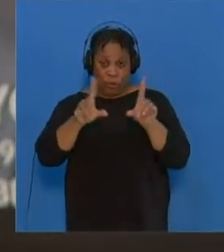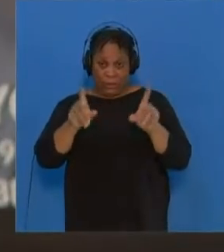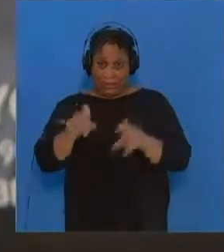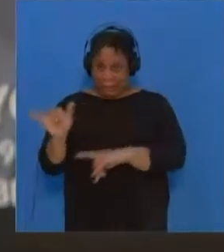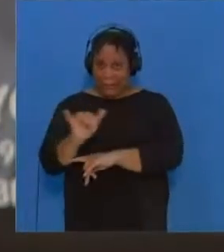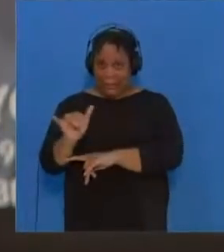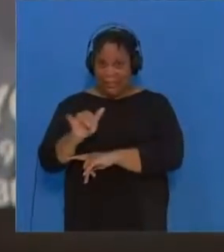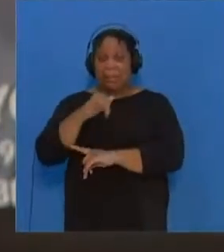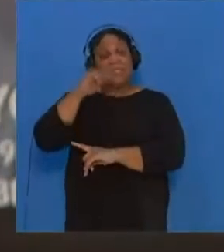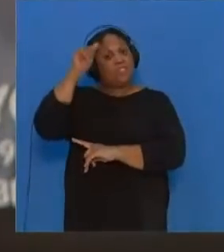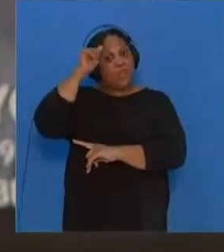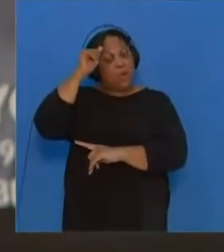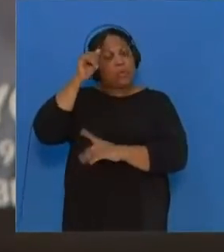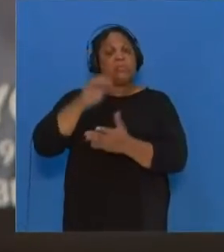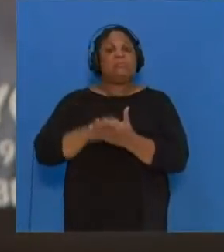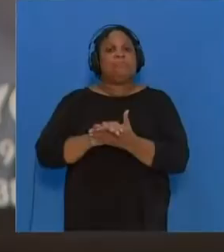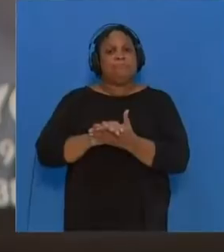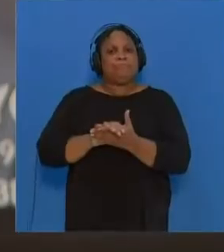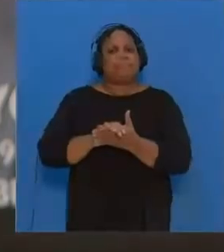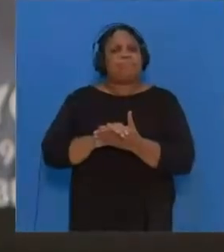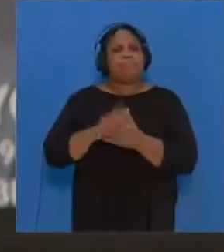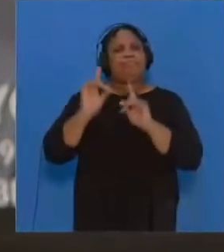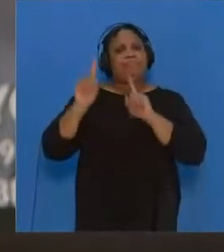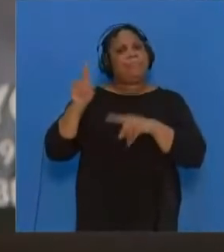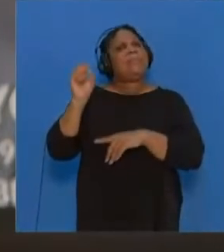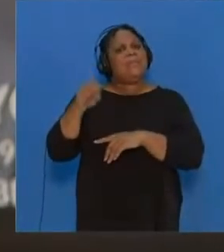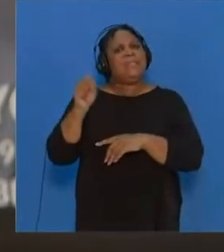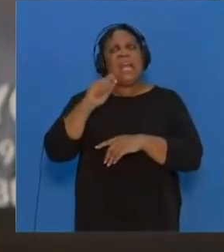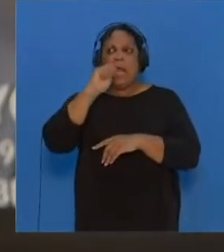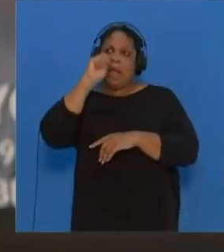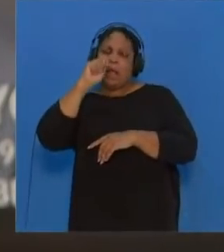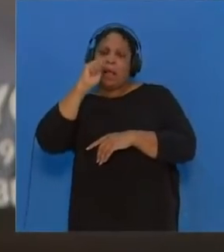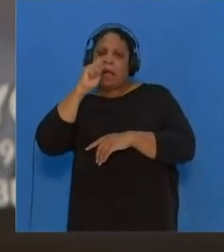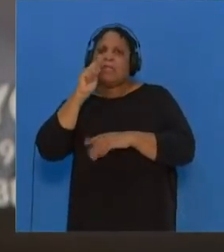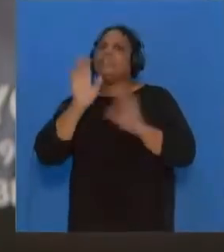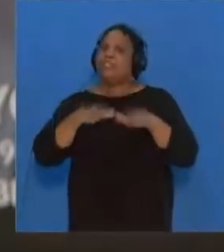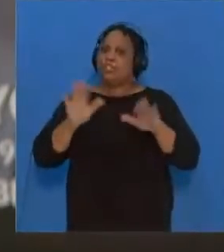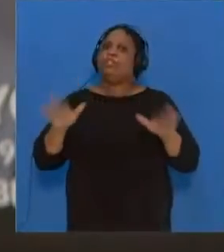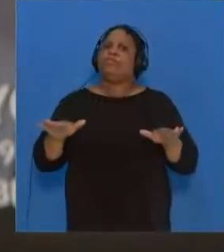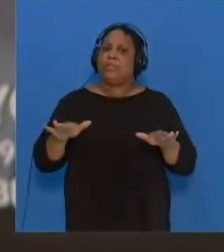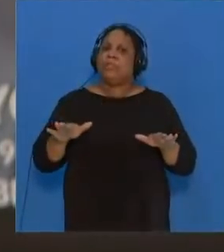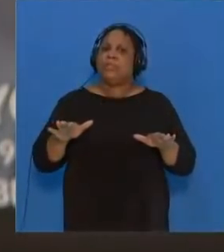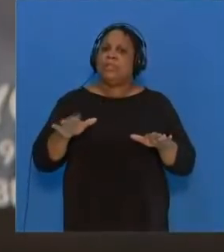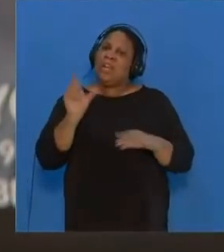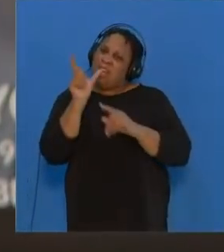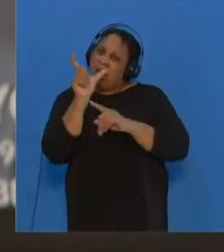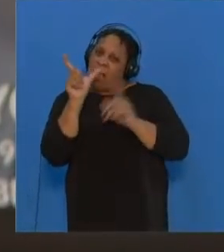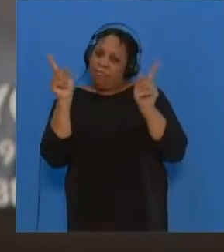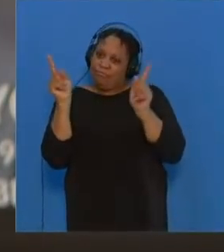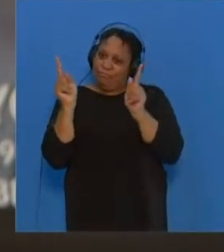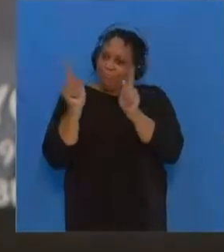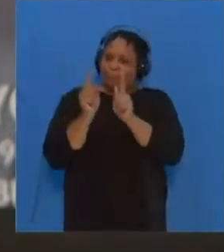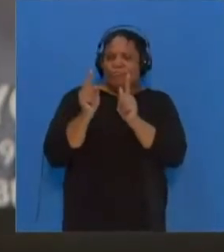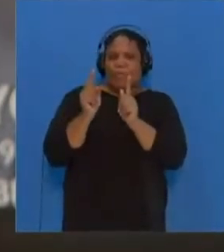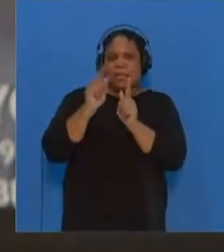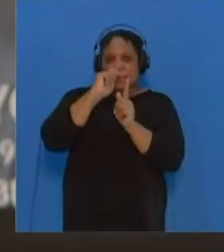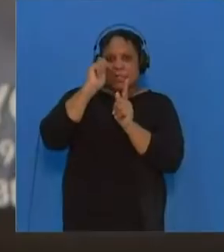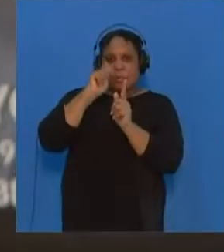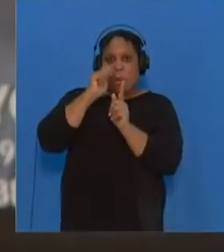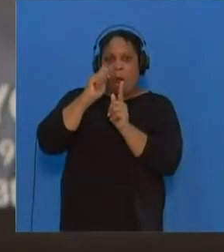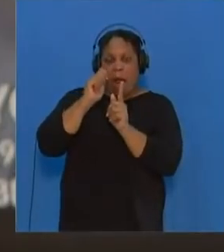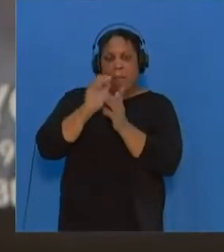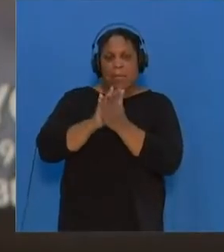Just to Yes, there are ways to do a nasopharyngeal swab on children. It requires a smaller swab. And certainly